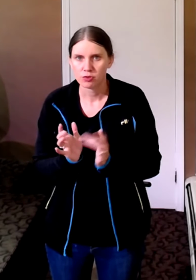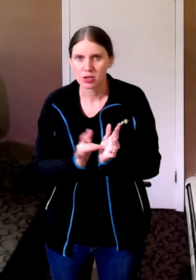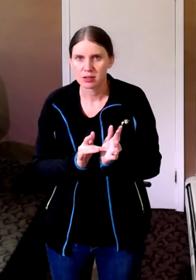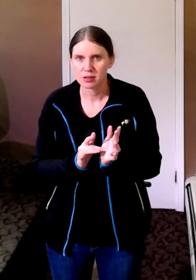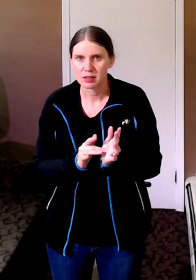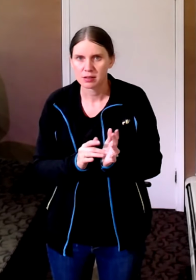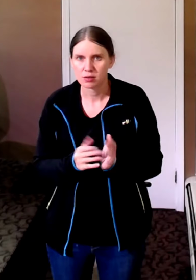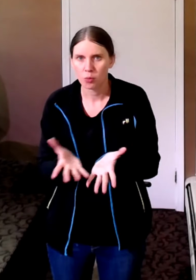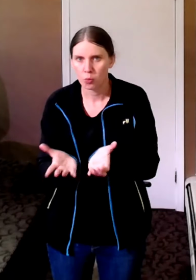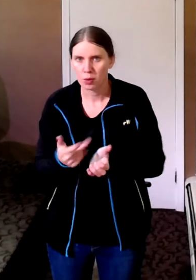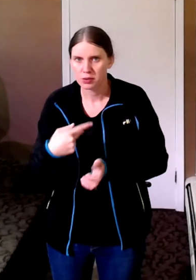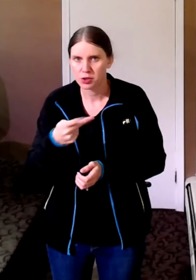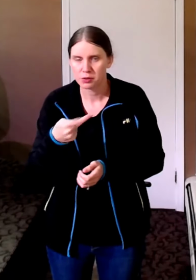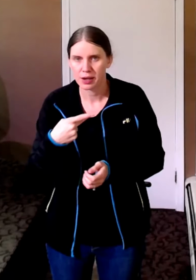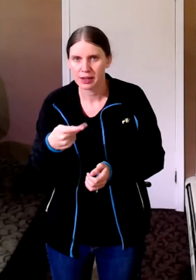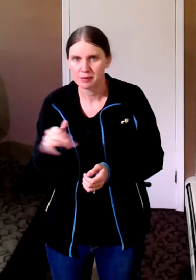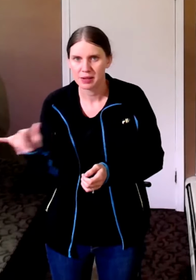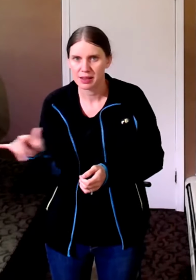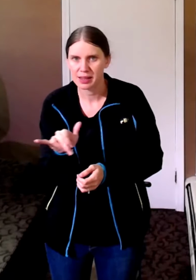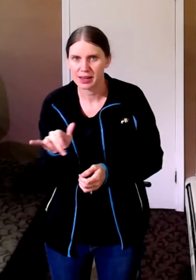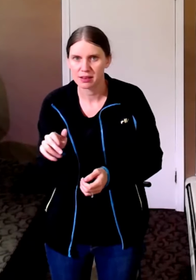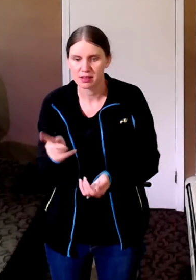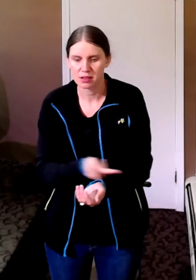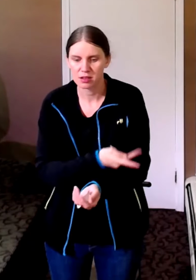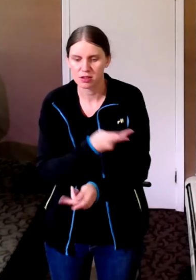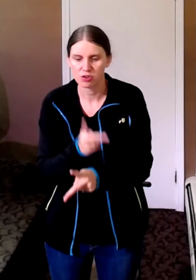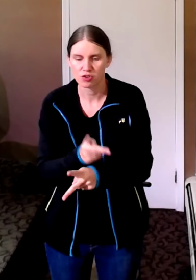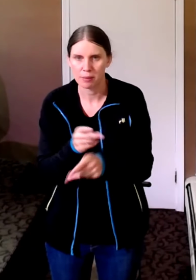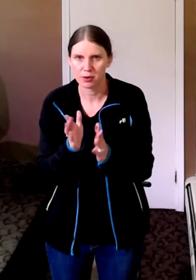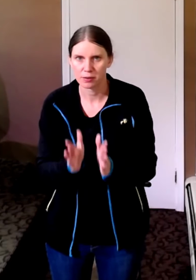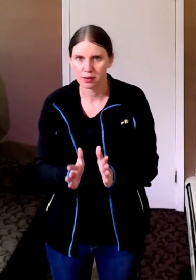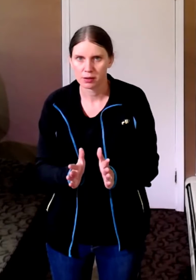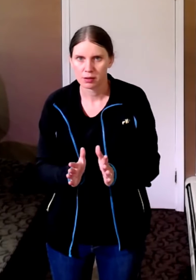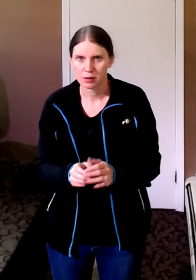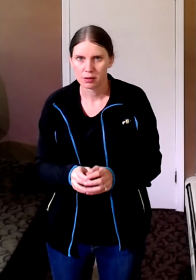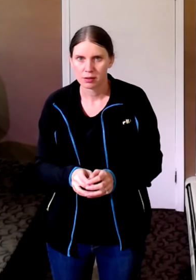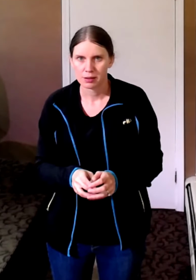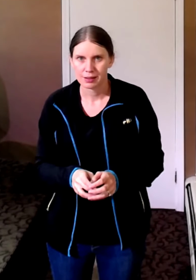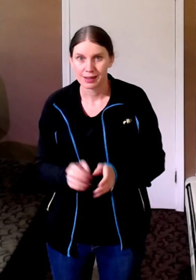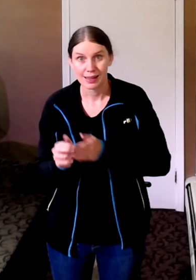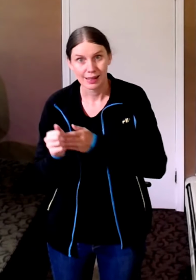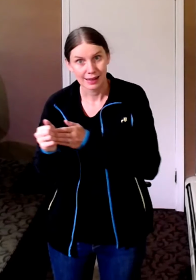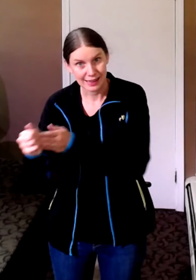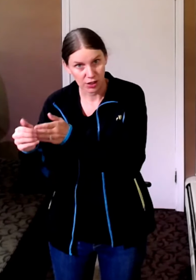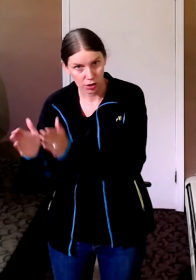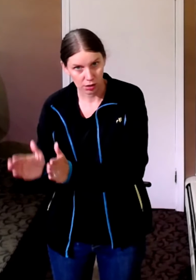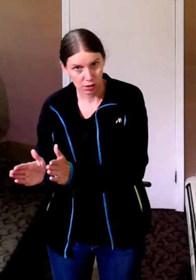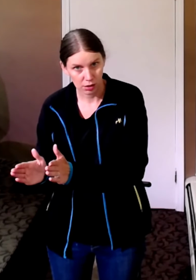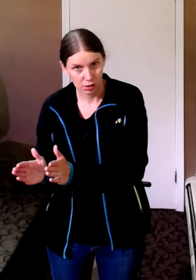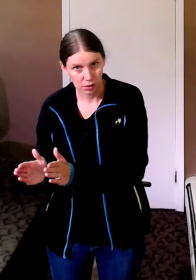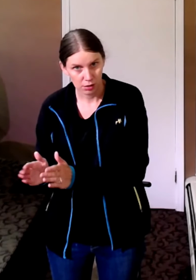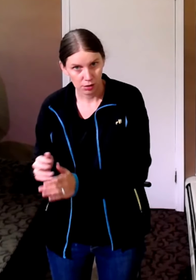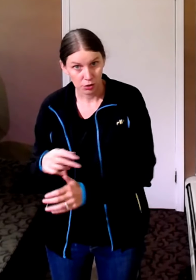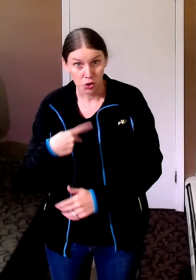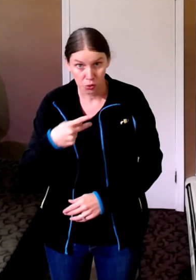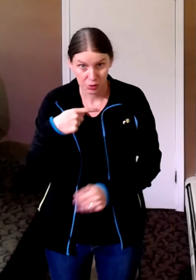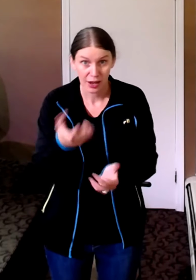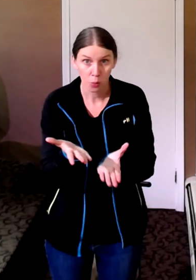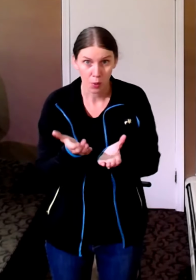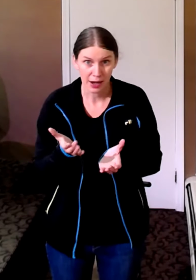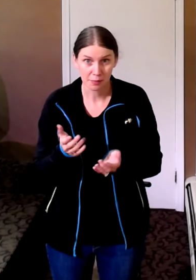Jesus wants us to be more like the shepherd. The shepherd leads. We want to be sheepdogs,